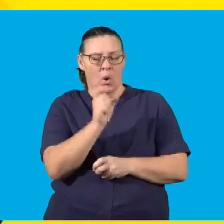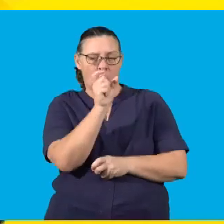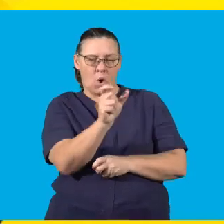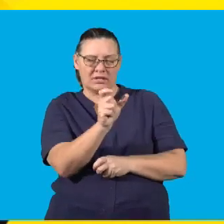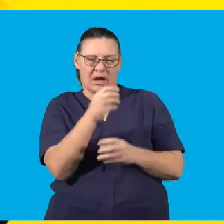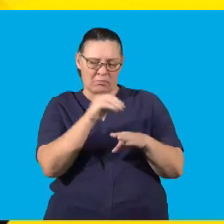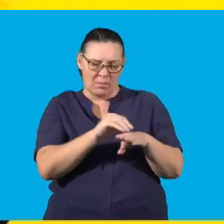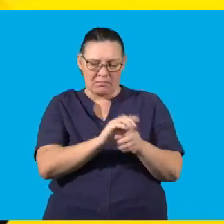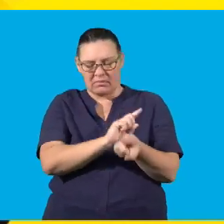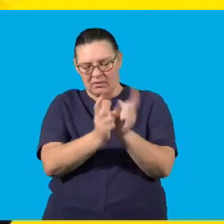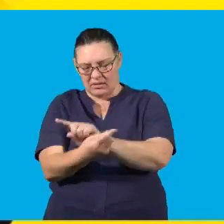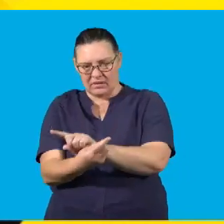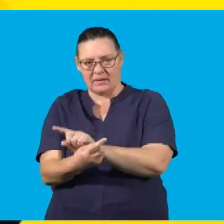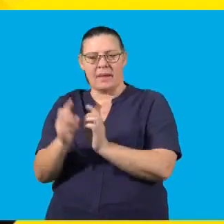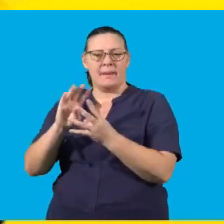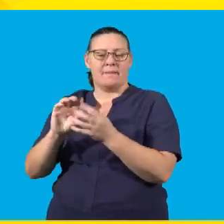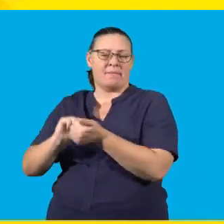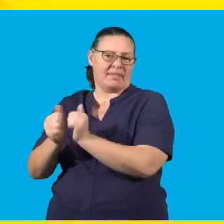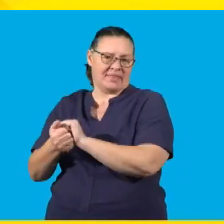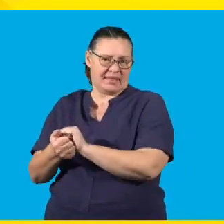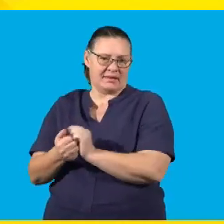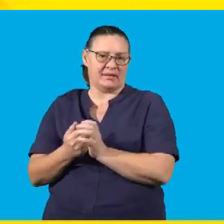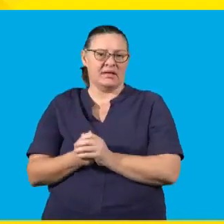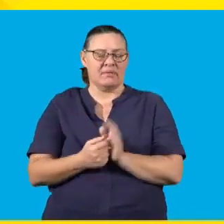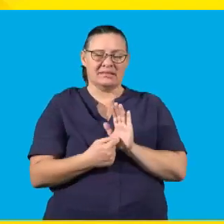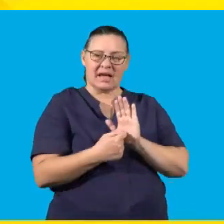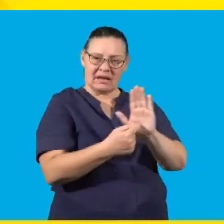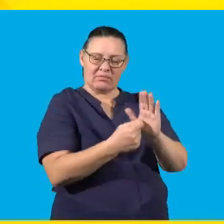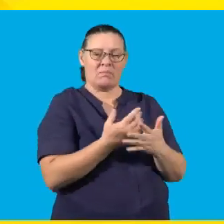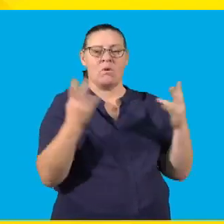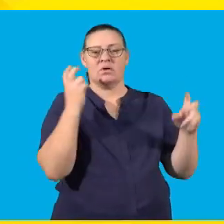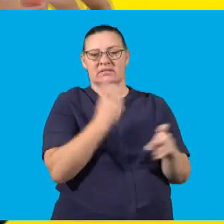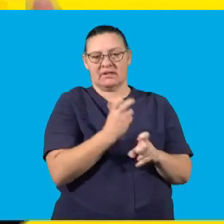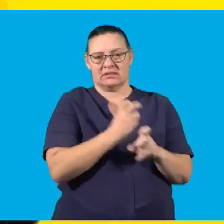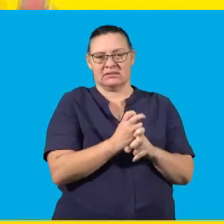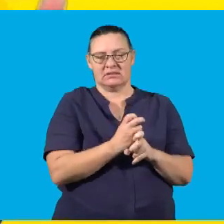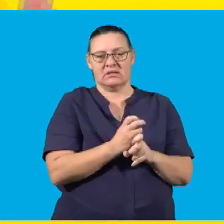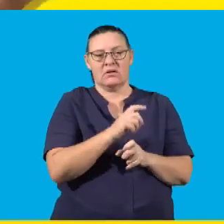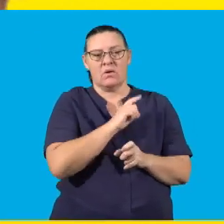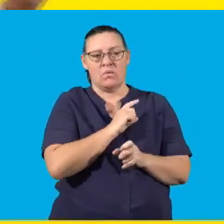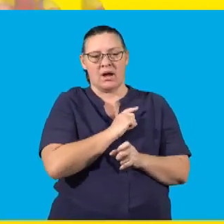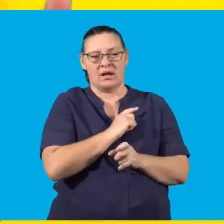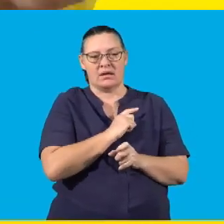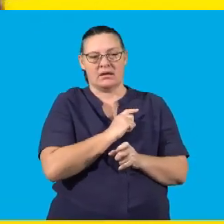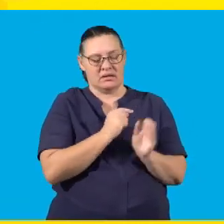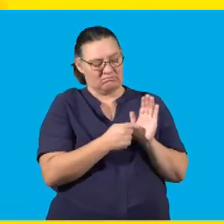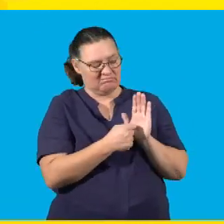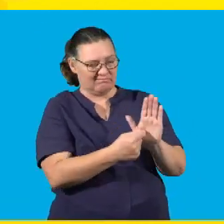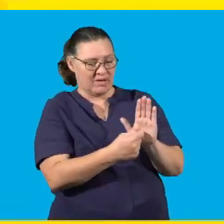word problems into mathematical equations. When it's a diagram, it becomes a little bit more tricky because you've got to